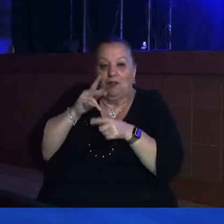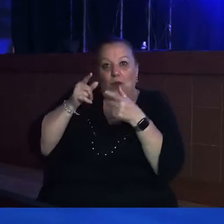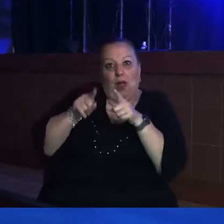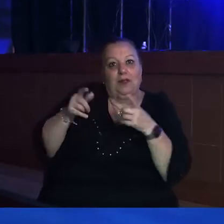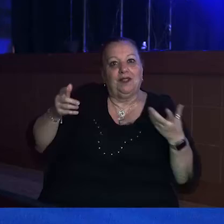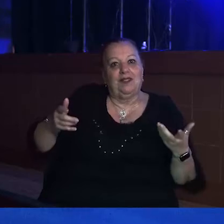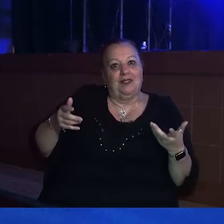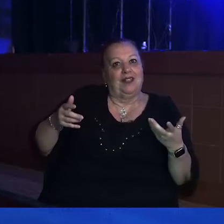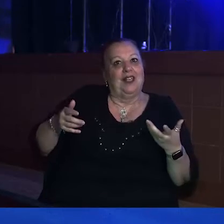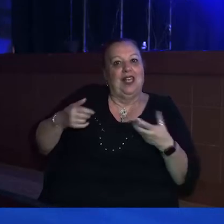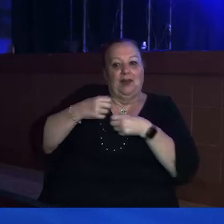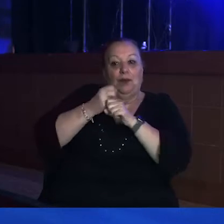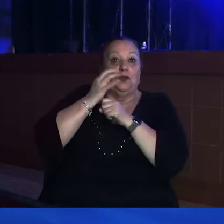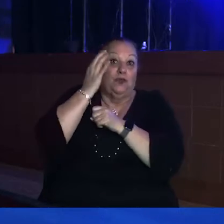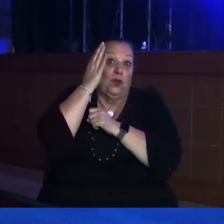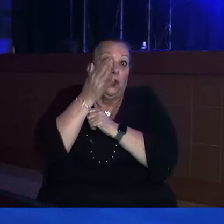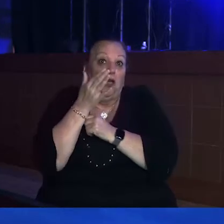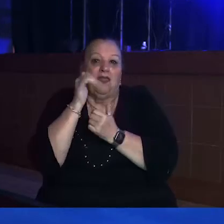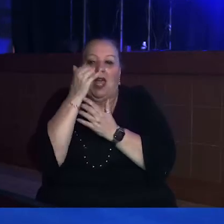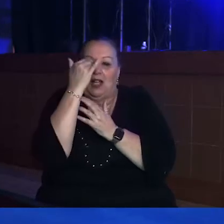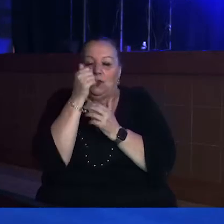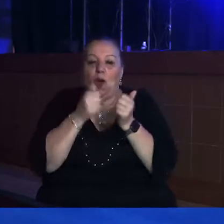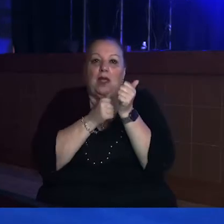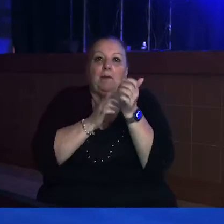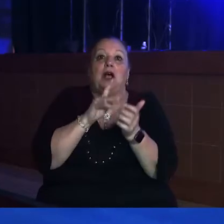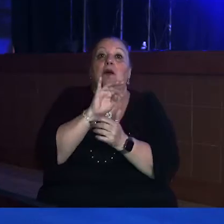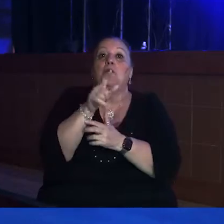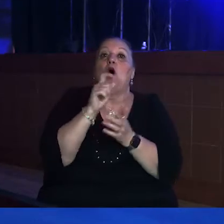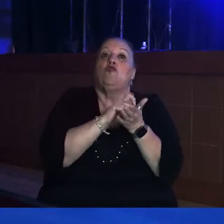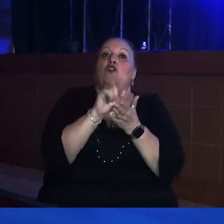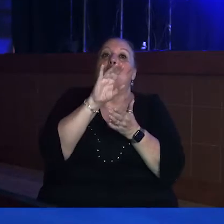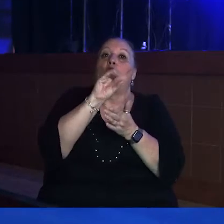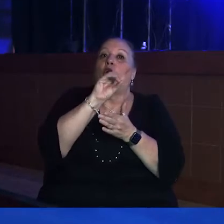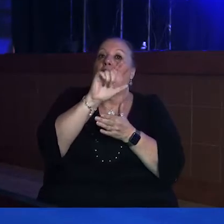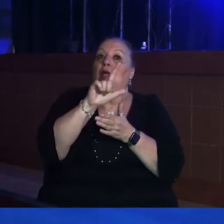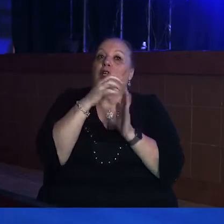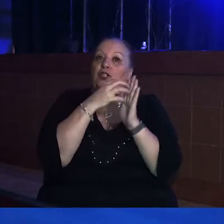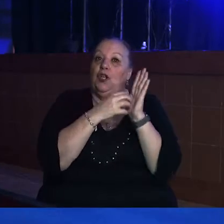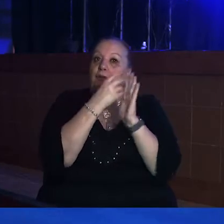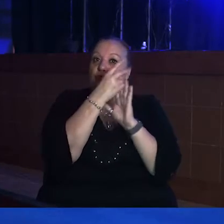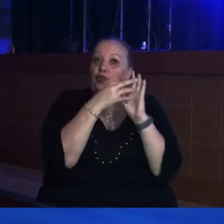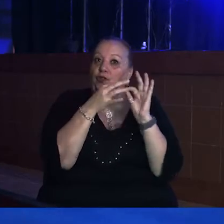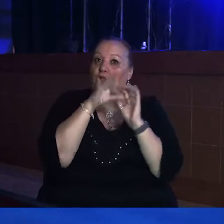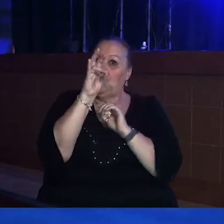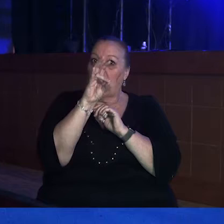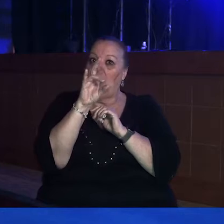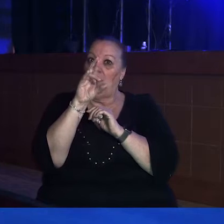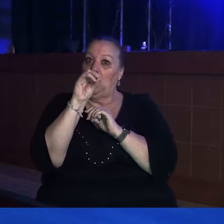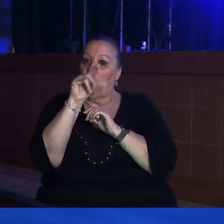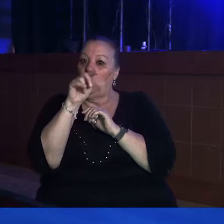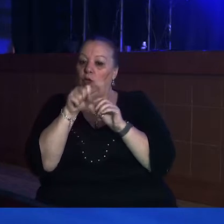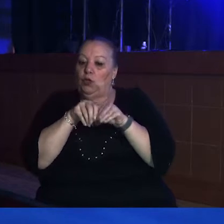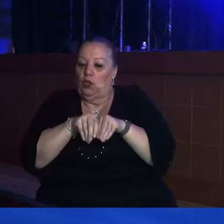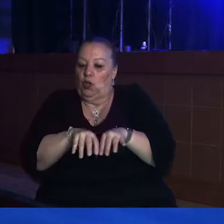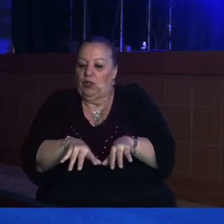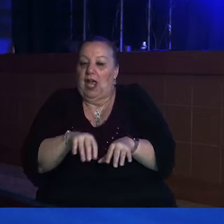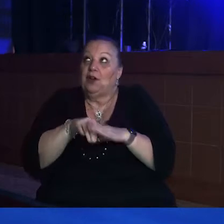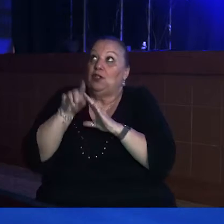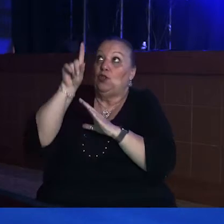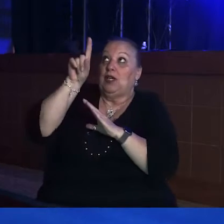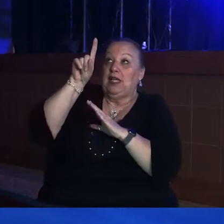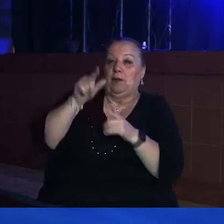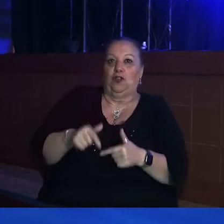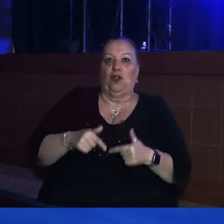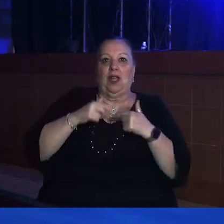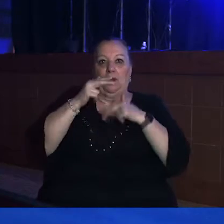produce fruit. That's why the Apostle Paul wrote in Colossians chapter 2, verse 7, let your roots grow down into him and let your lives be built on him.